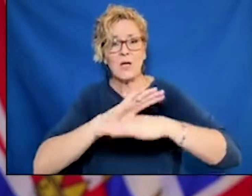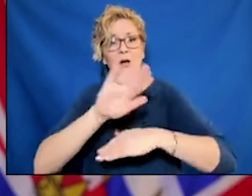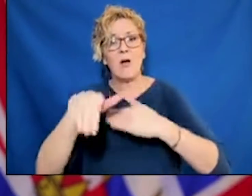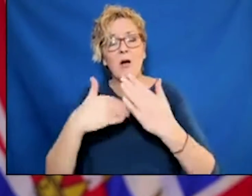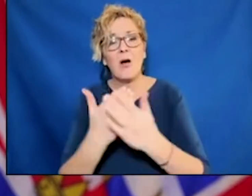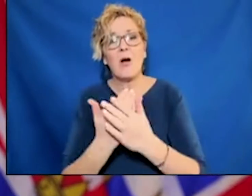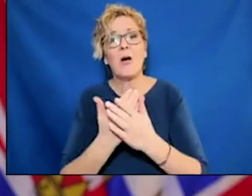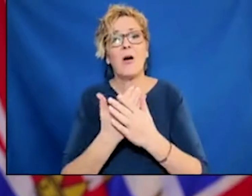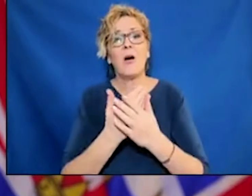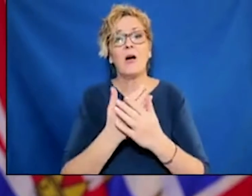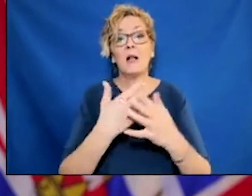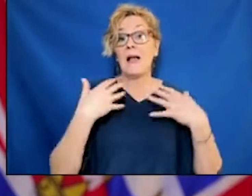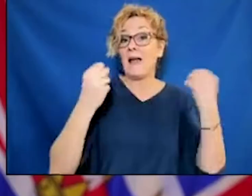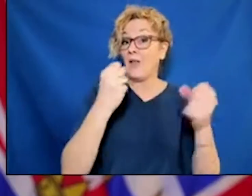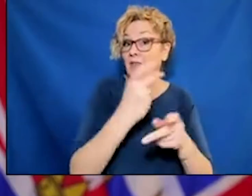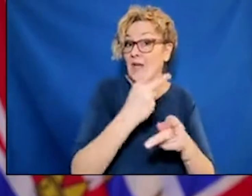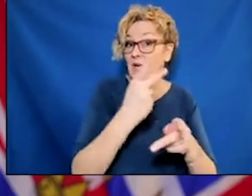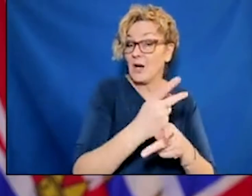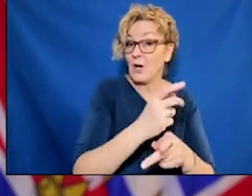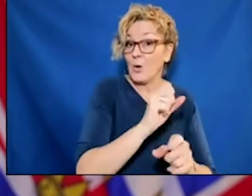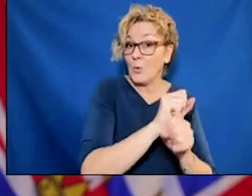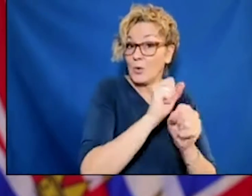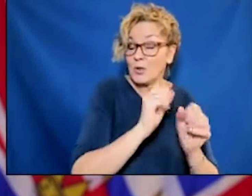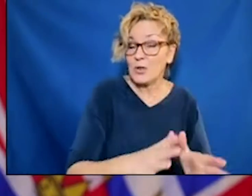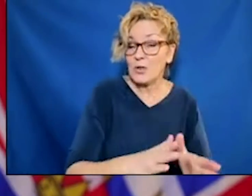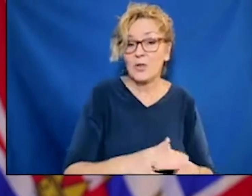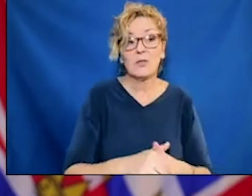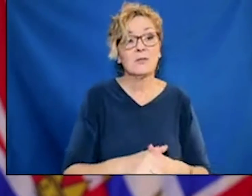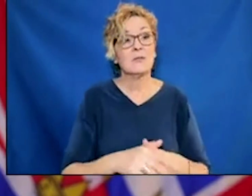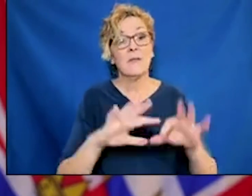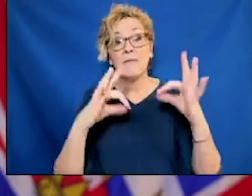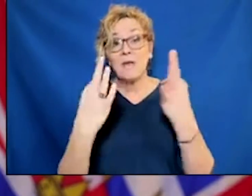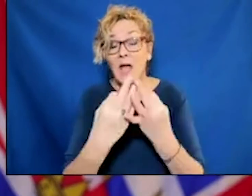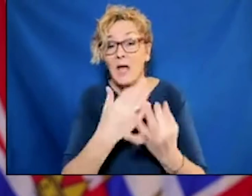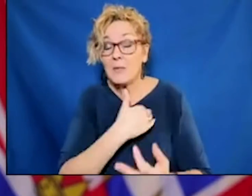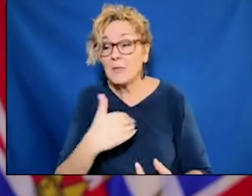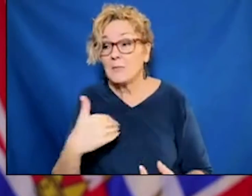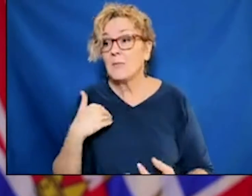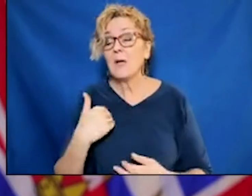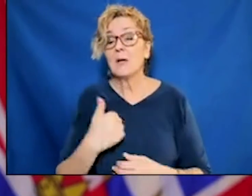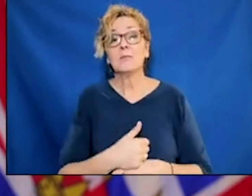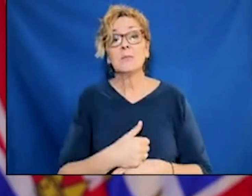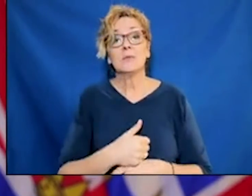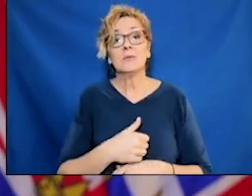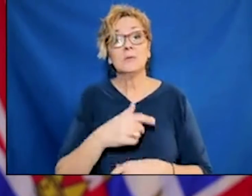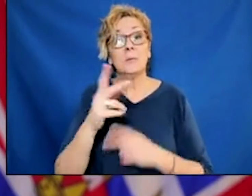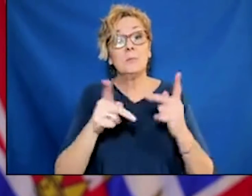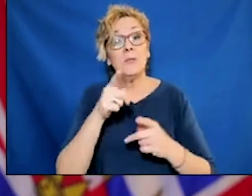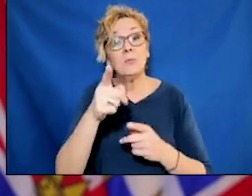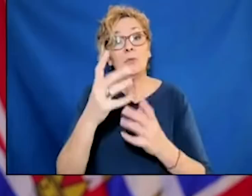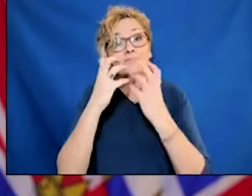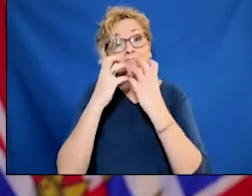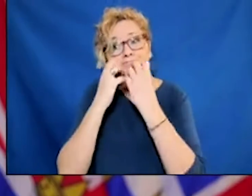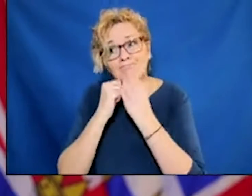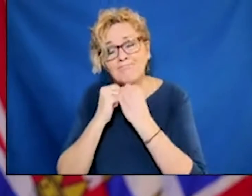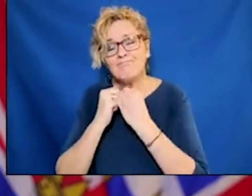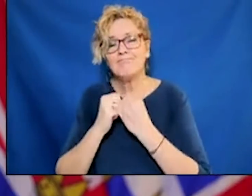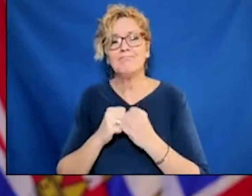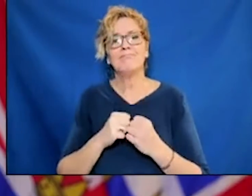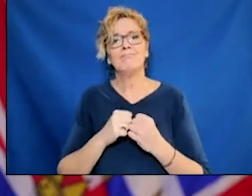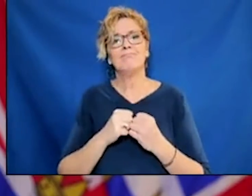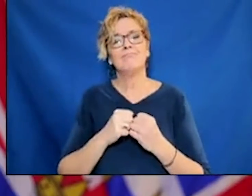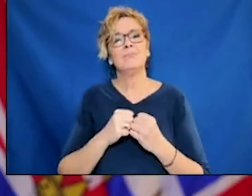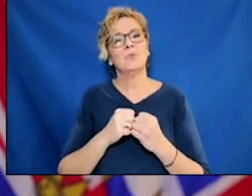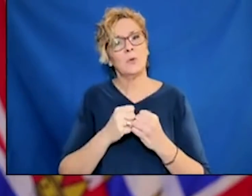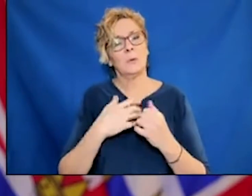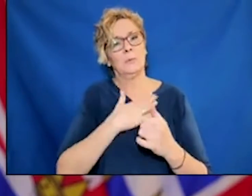there for us every day. Across our province, today and tomorrow and for the next few weeks, everything